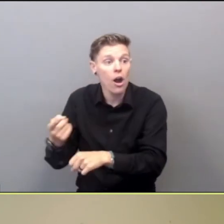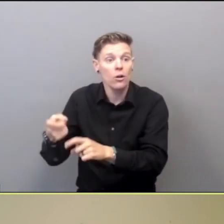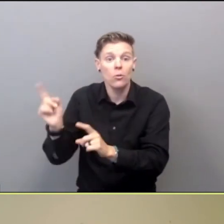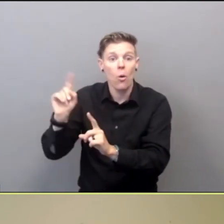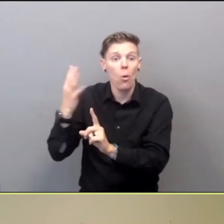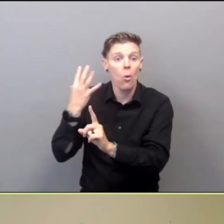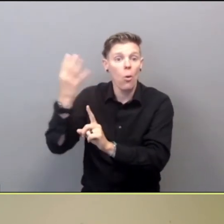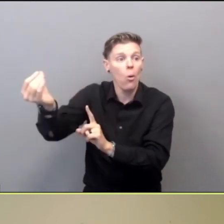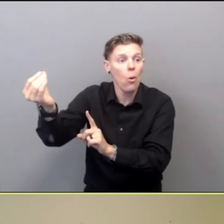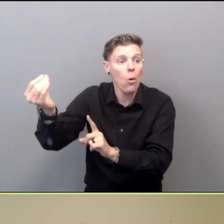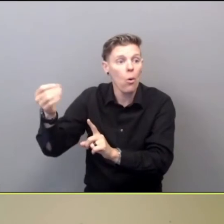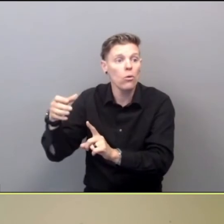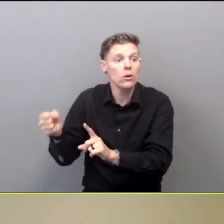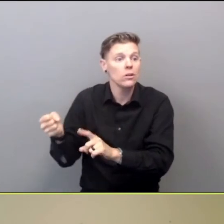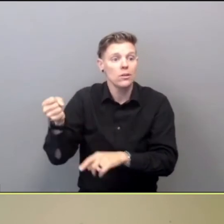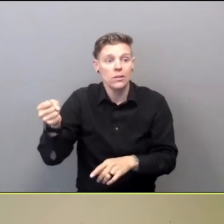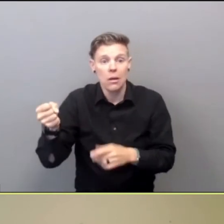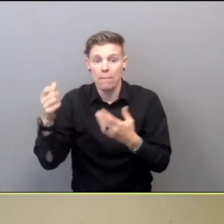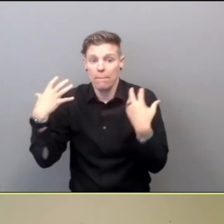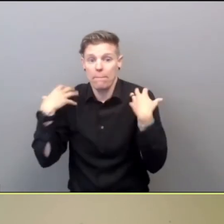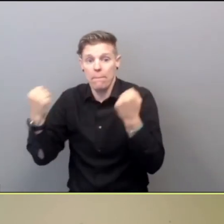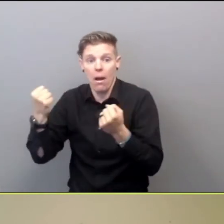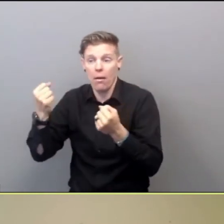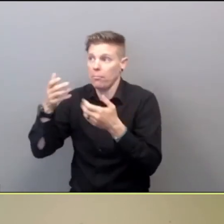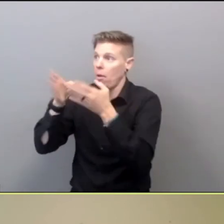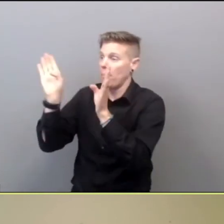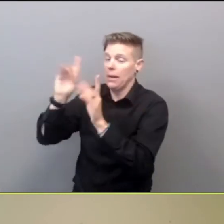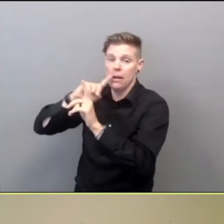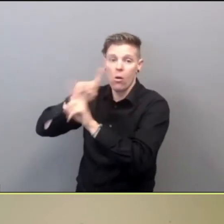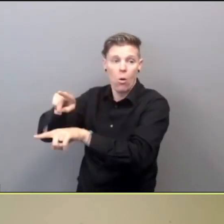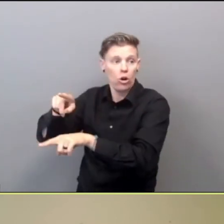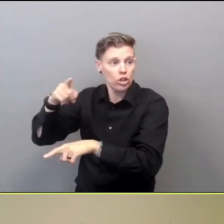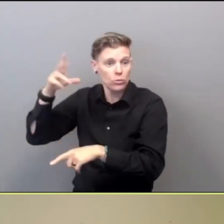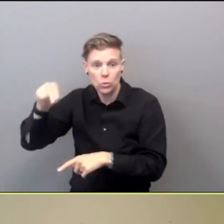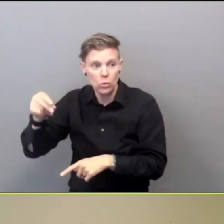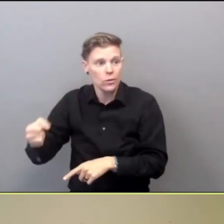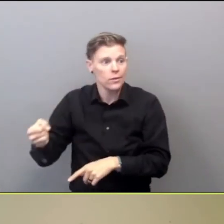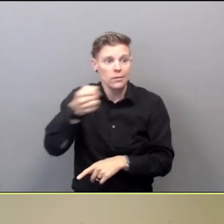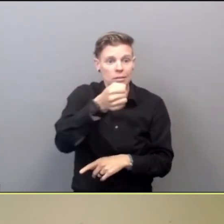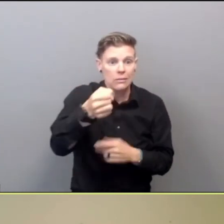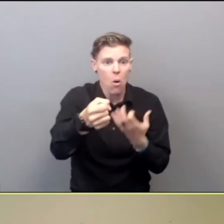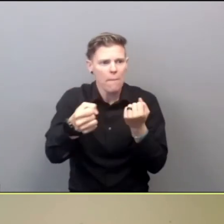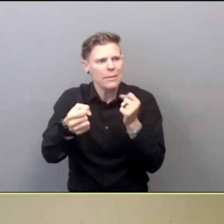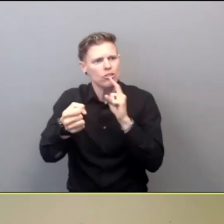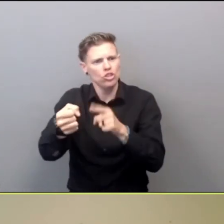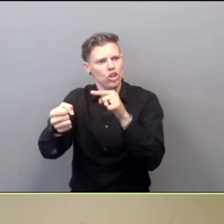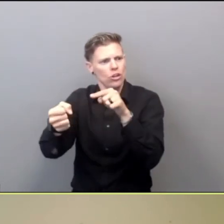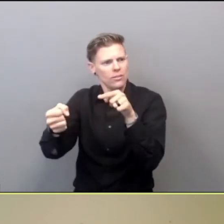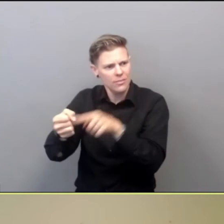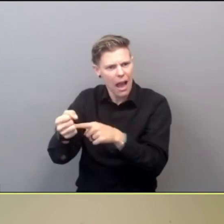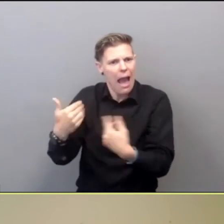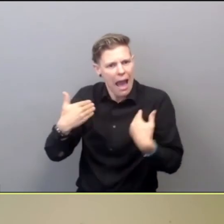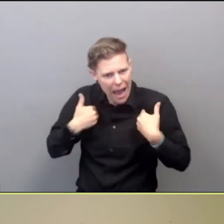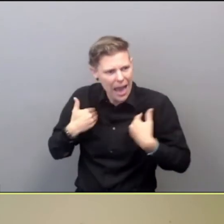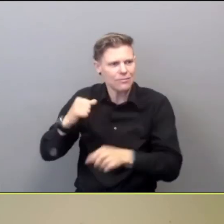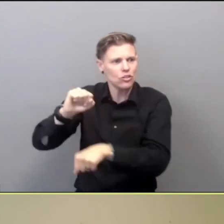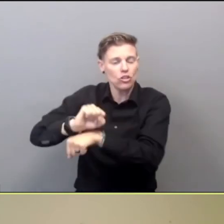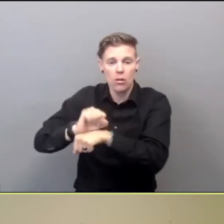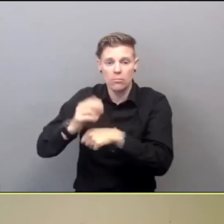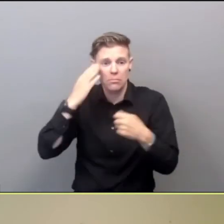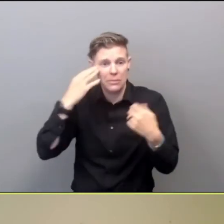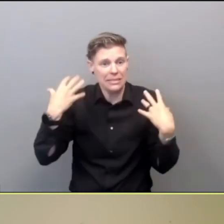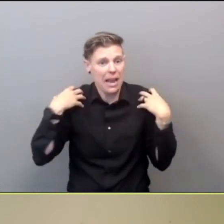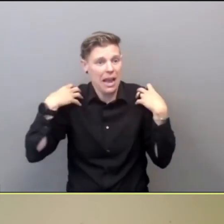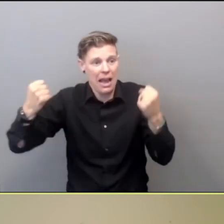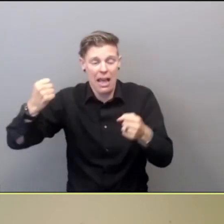these workers, primarily in healthcare, where the need is high and has been high for many, many years, pre-pandemic for